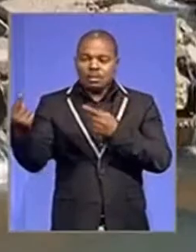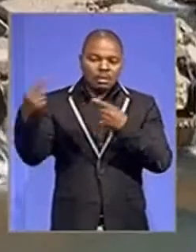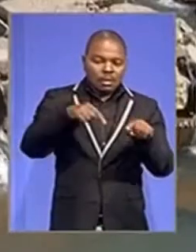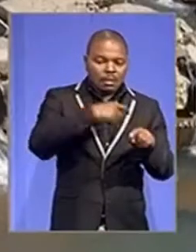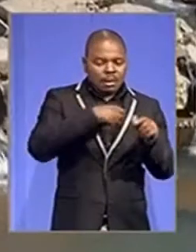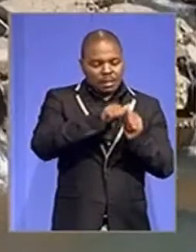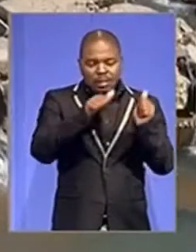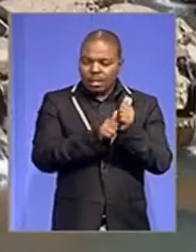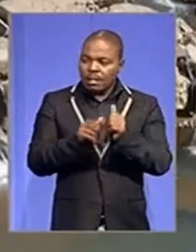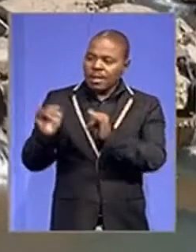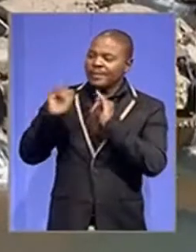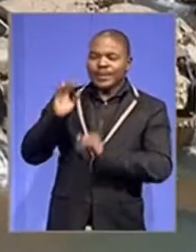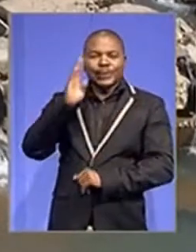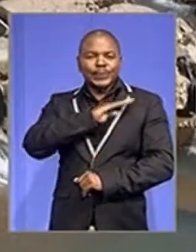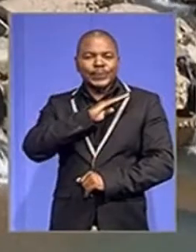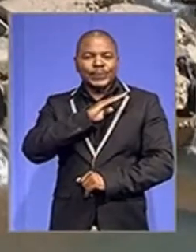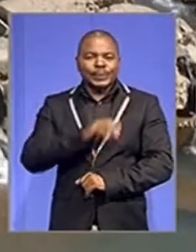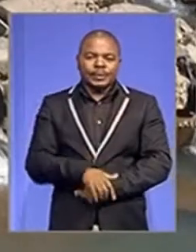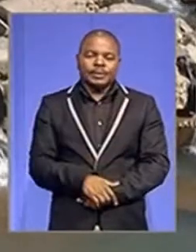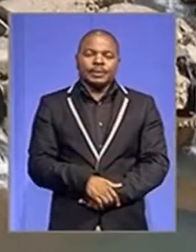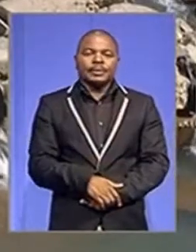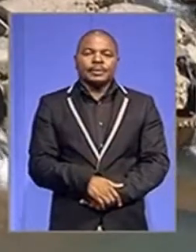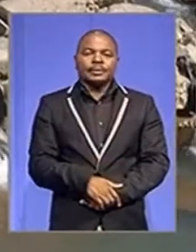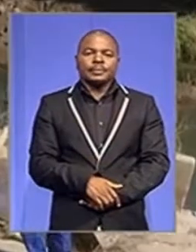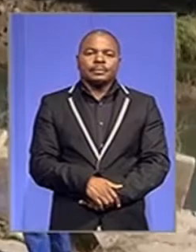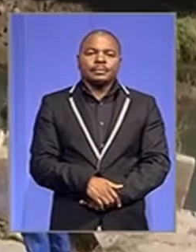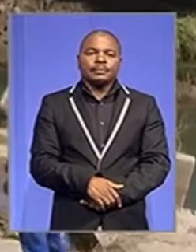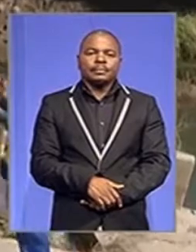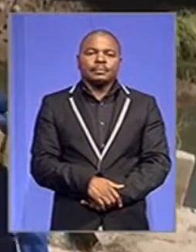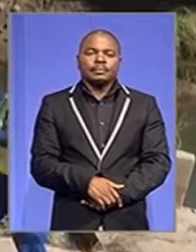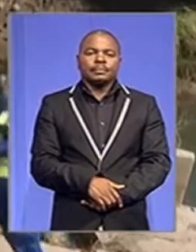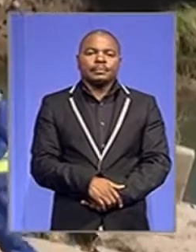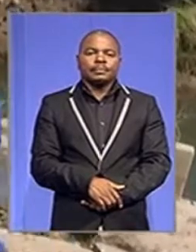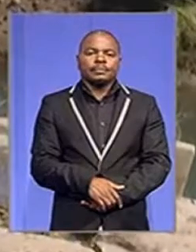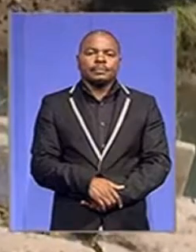mopresidente. Makgala Masiteng, SABC News, QwaQwa.